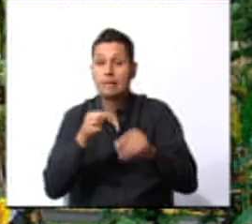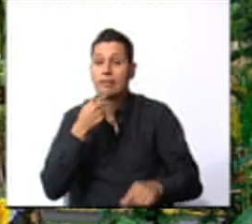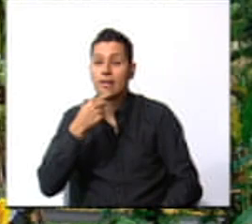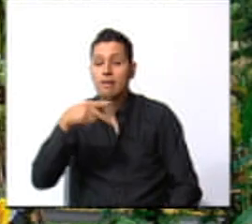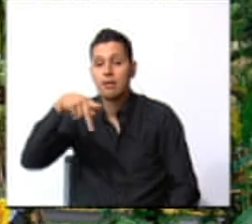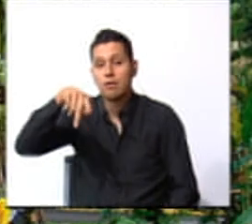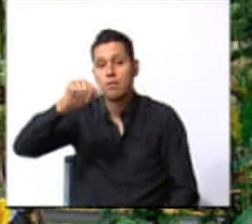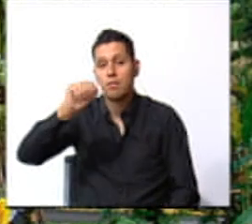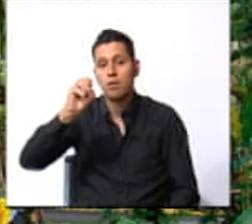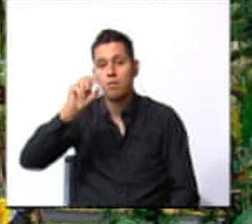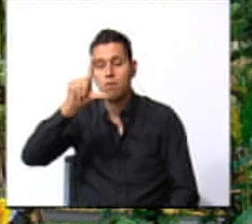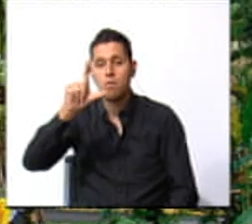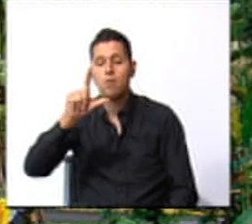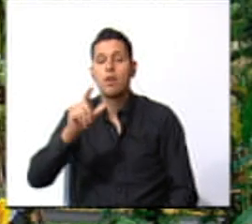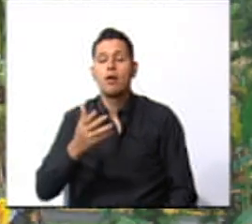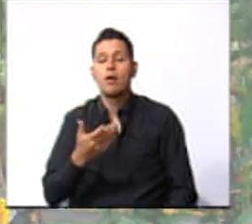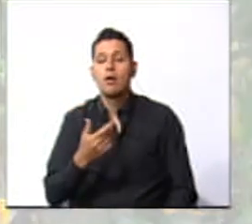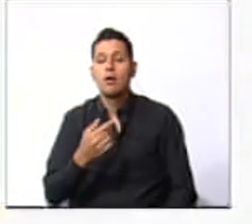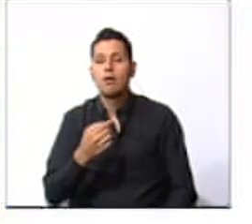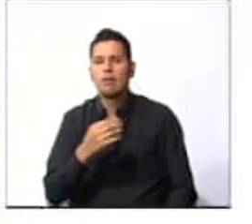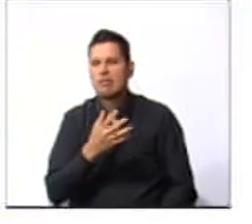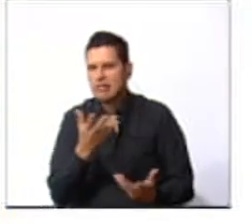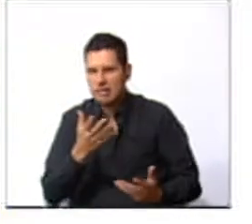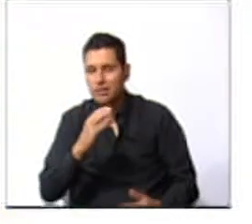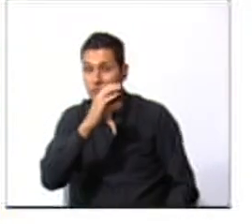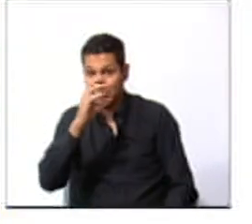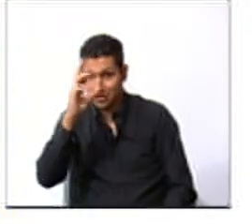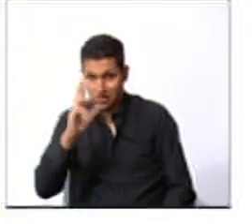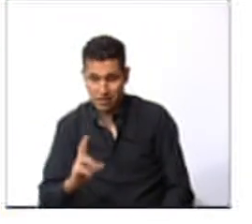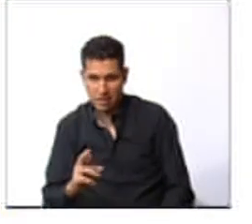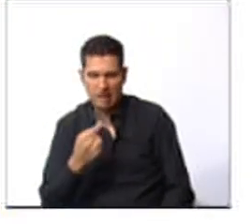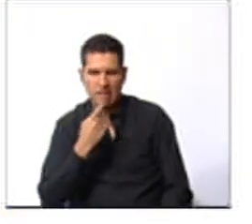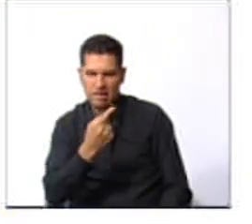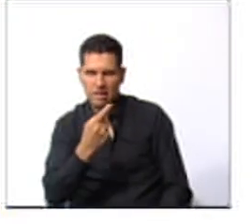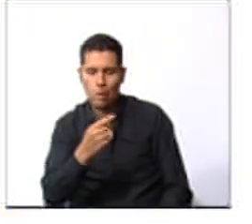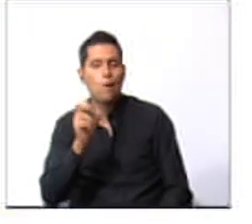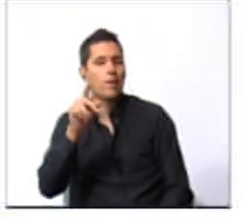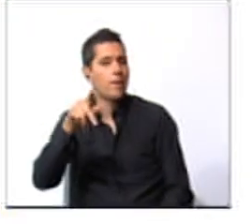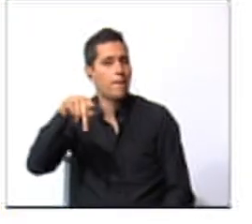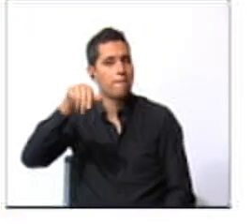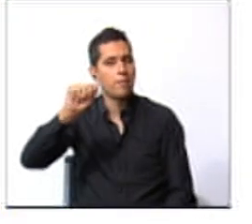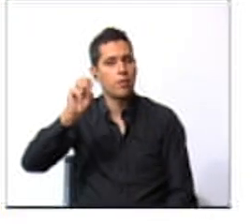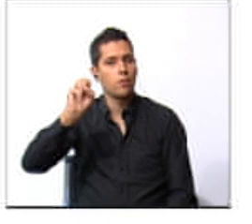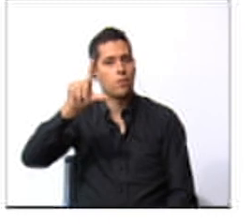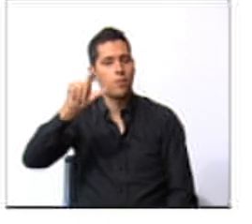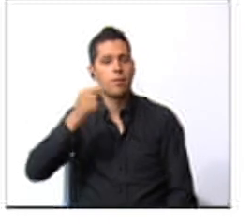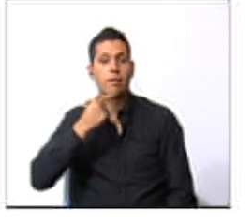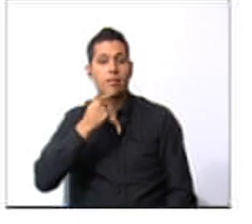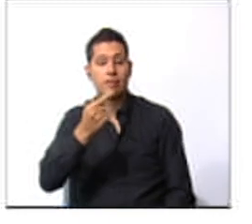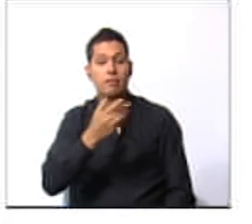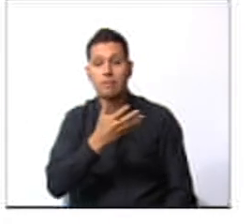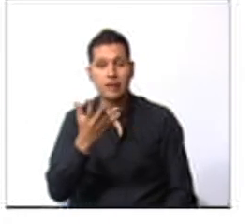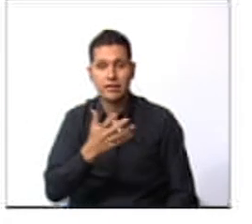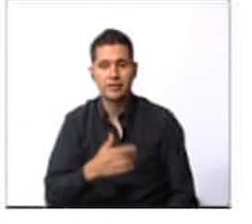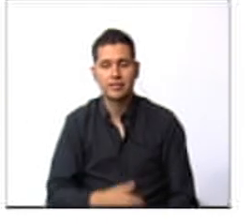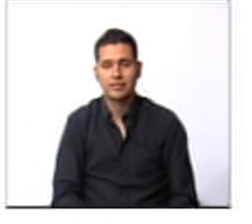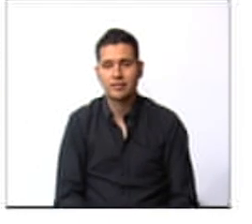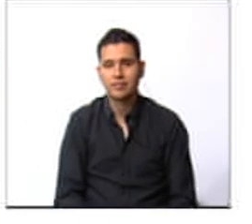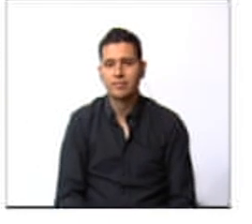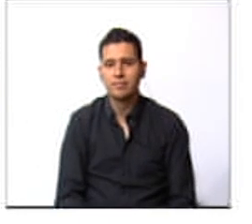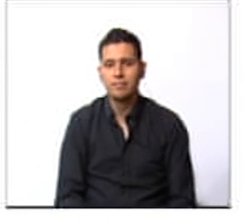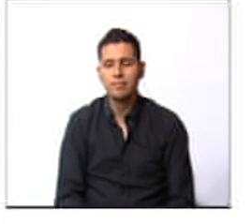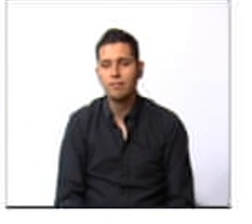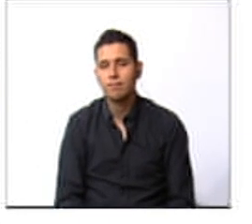talks about. Let's see, Andrés. Well, Paola talks about